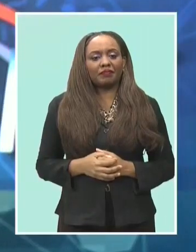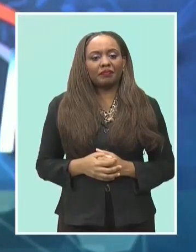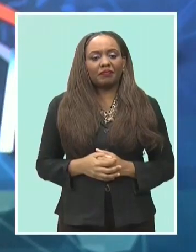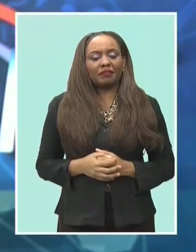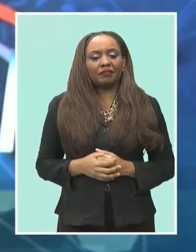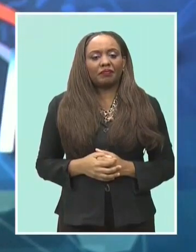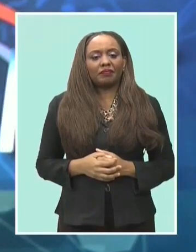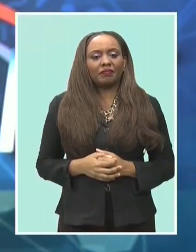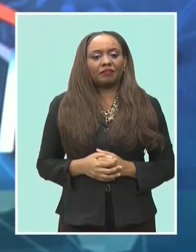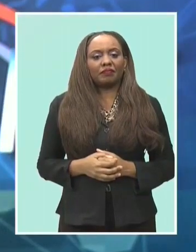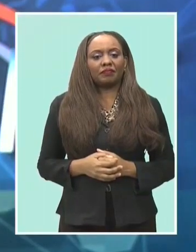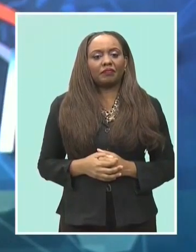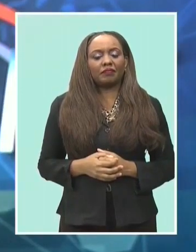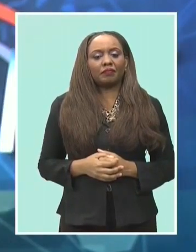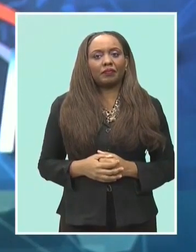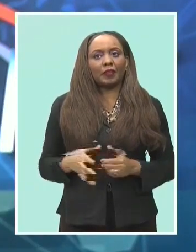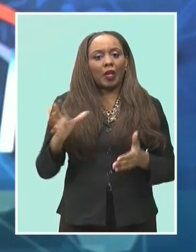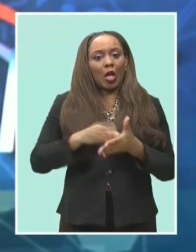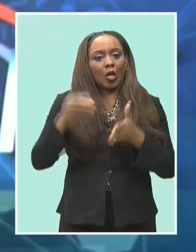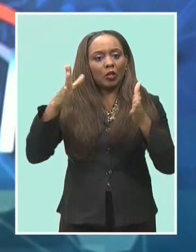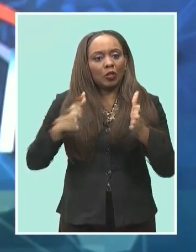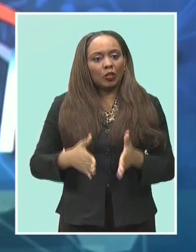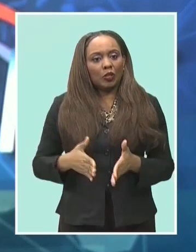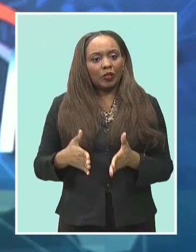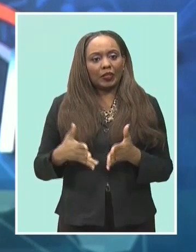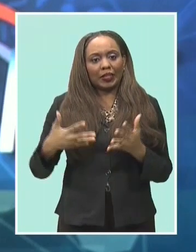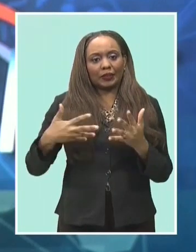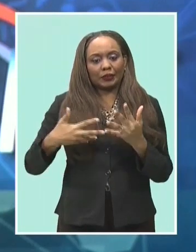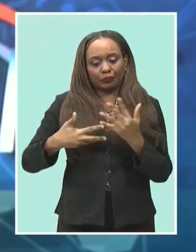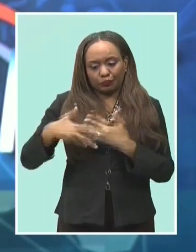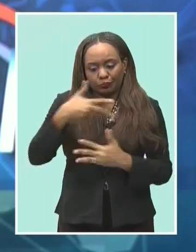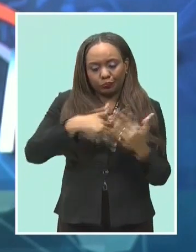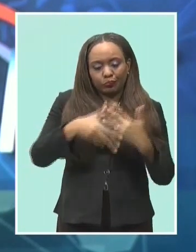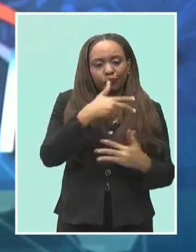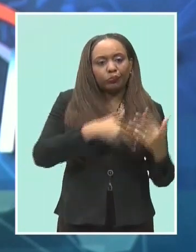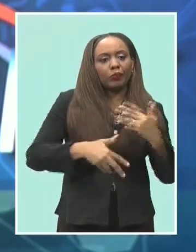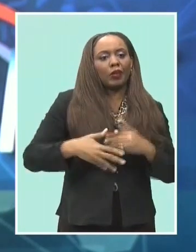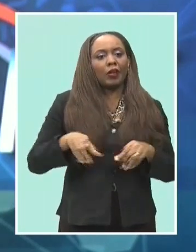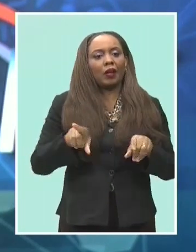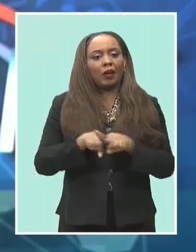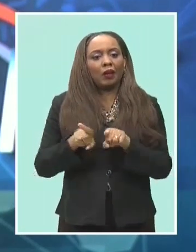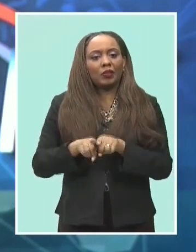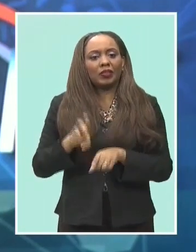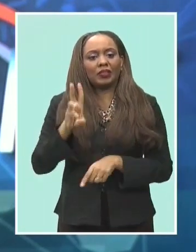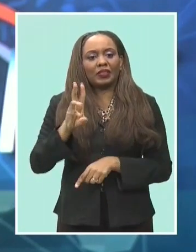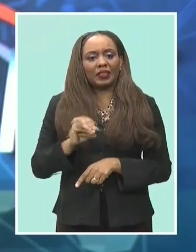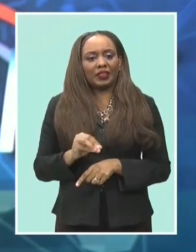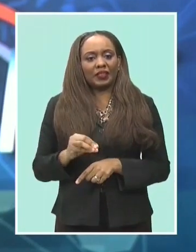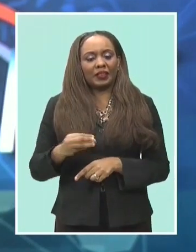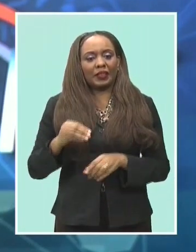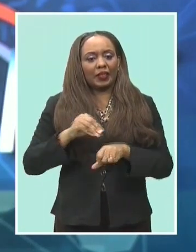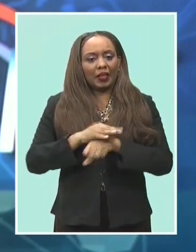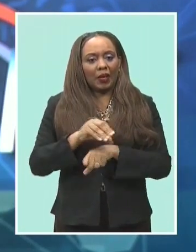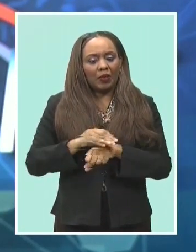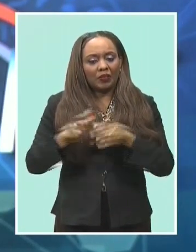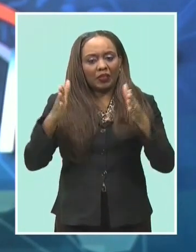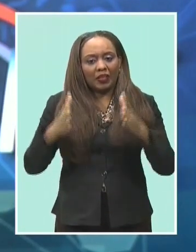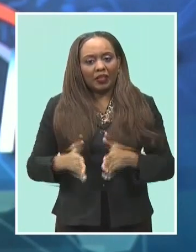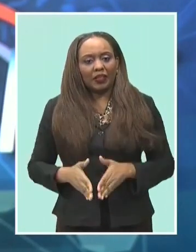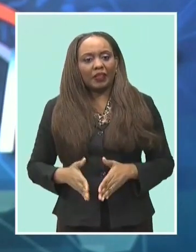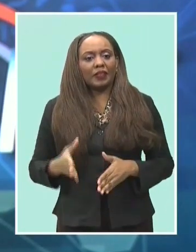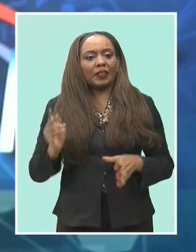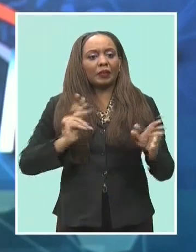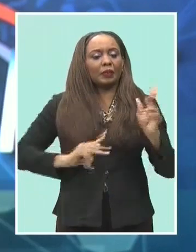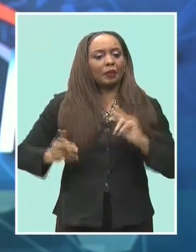Well, during the camp, participants engaged with over 60 facilitators and camp counselors who attempted to help them improve on their